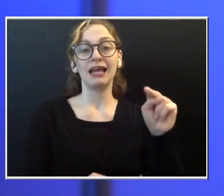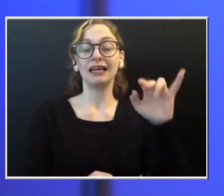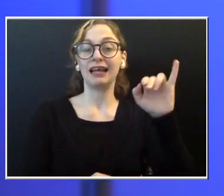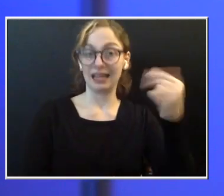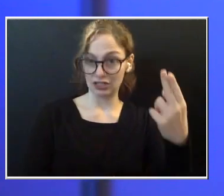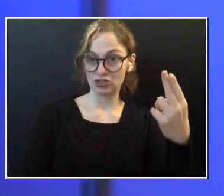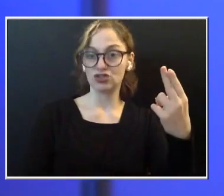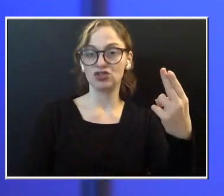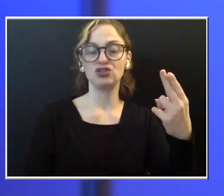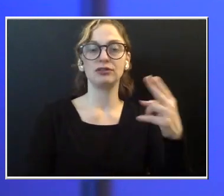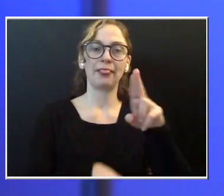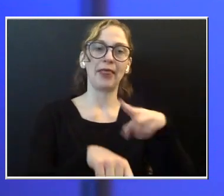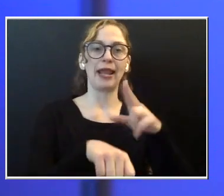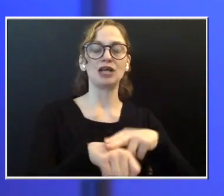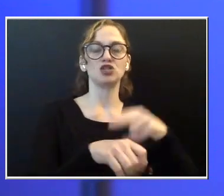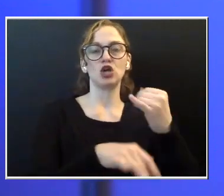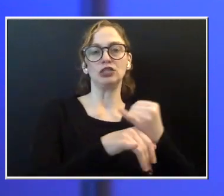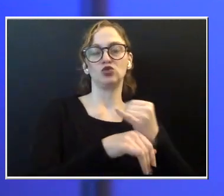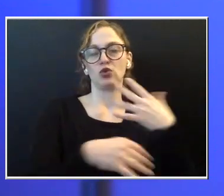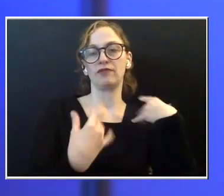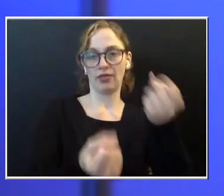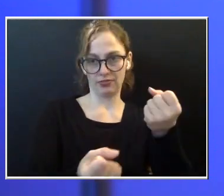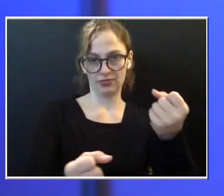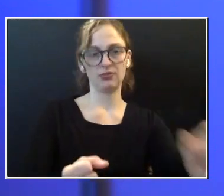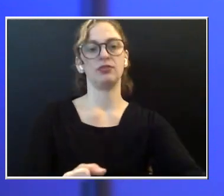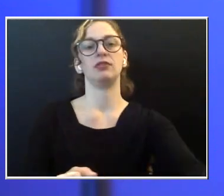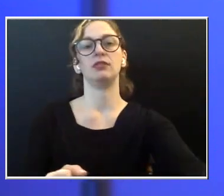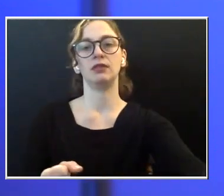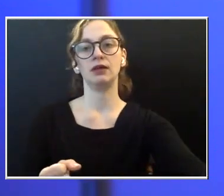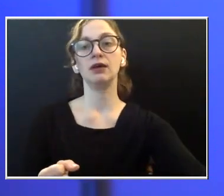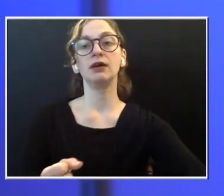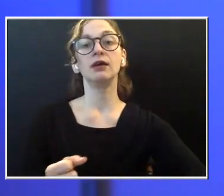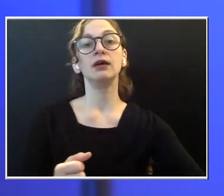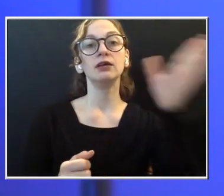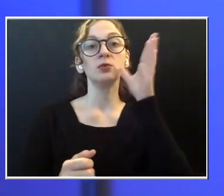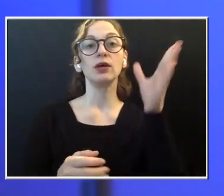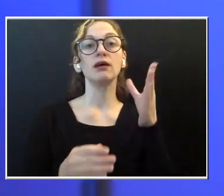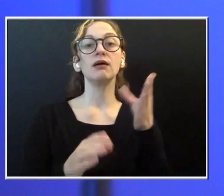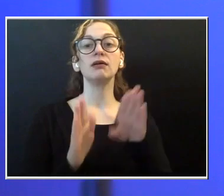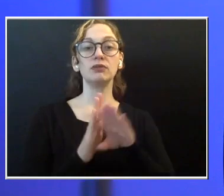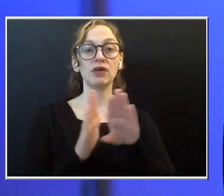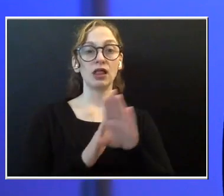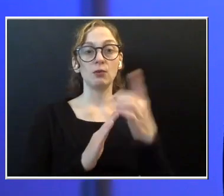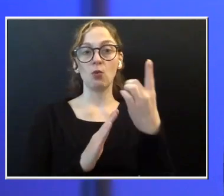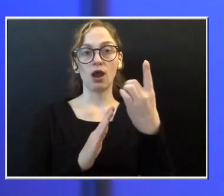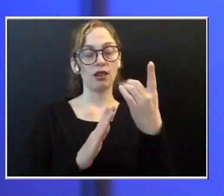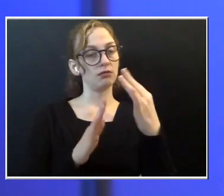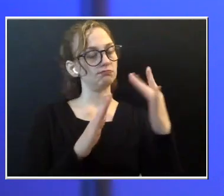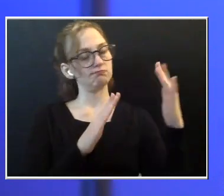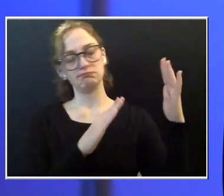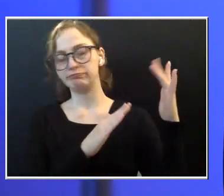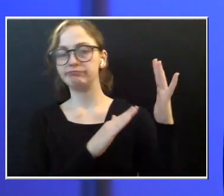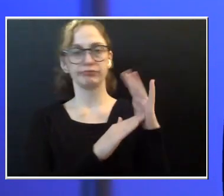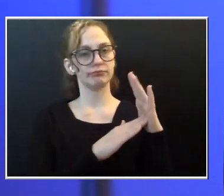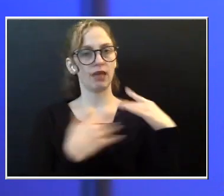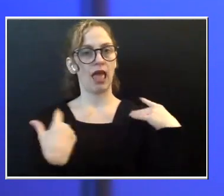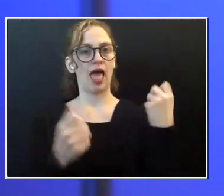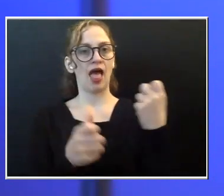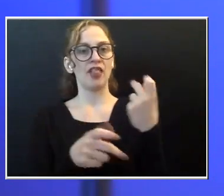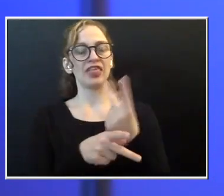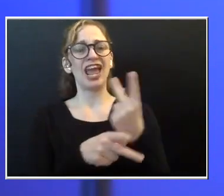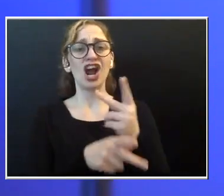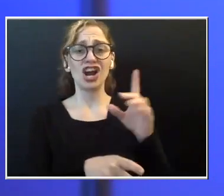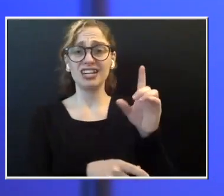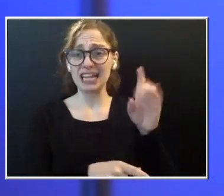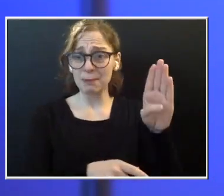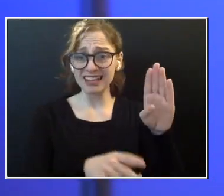This is, as you said, will develop one of the largest healthcare databases in the world. That's really pretty